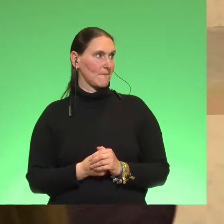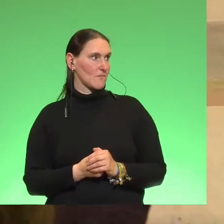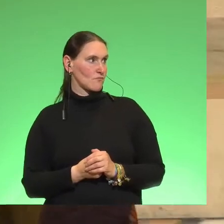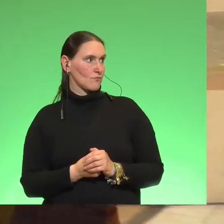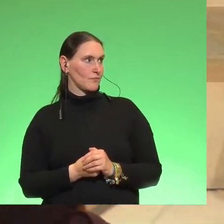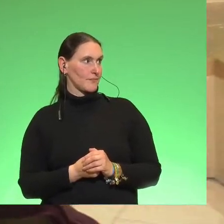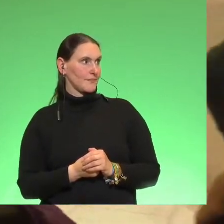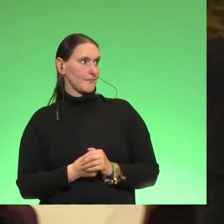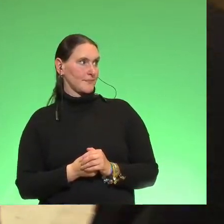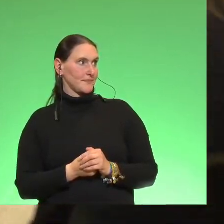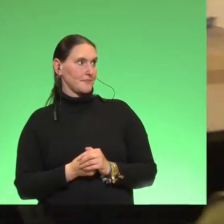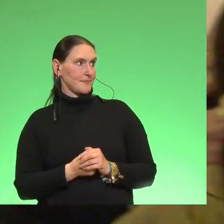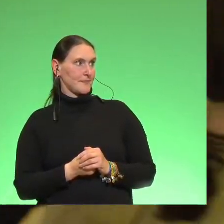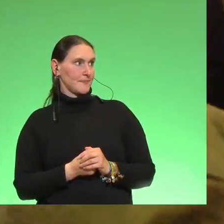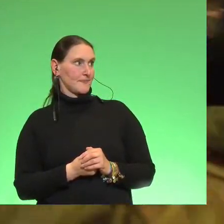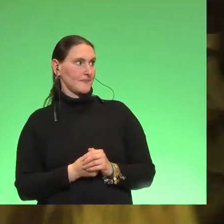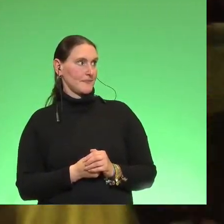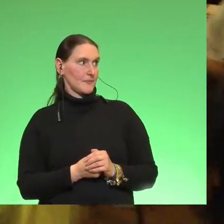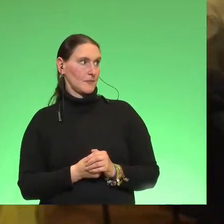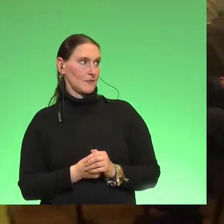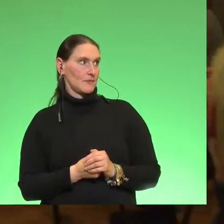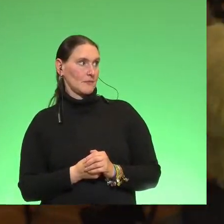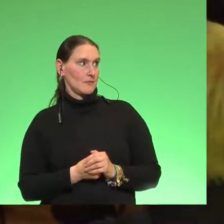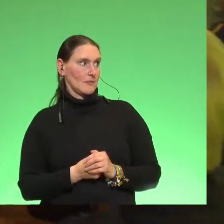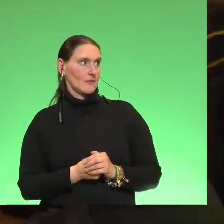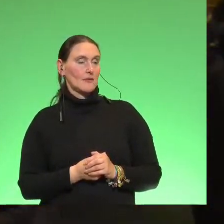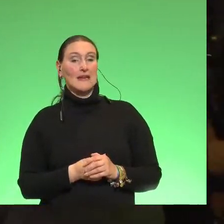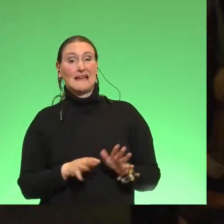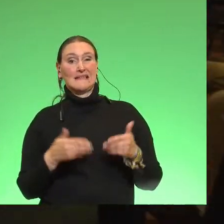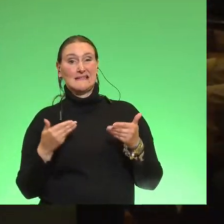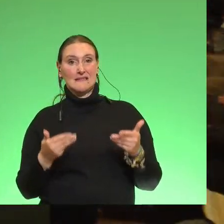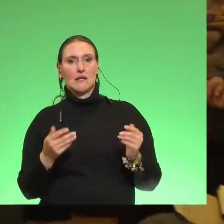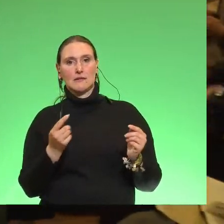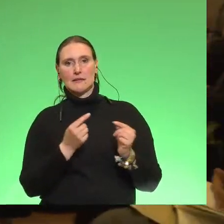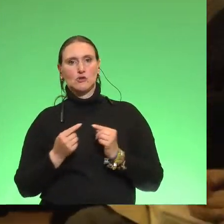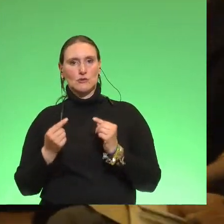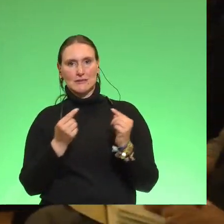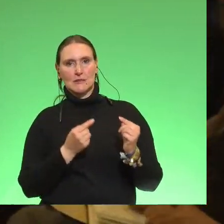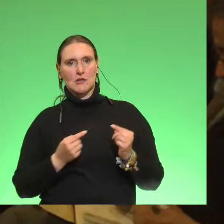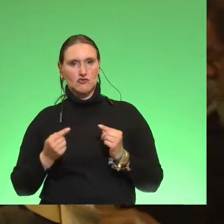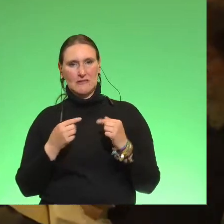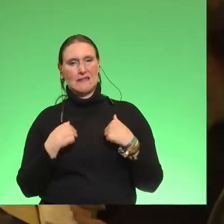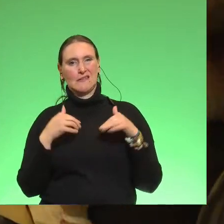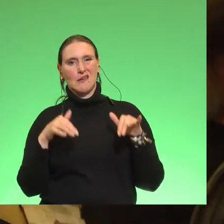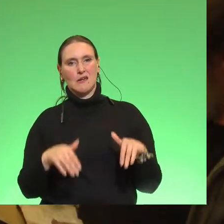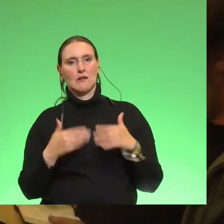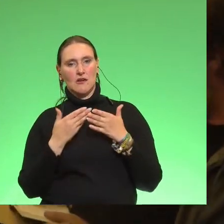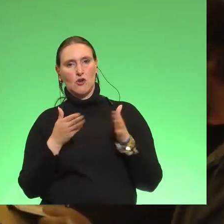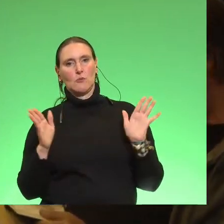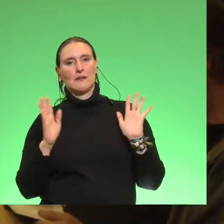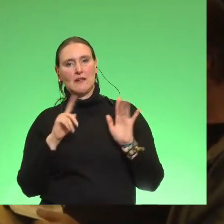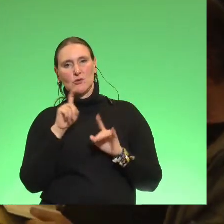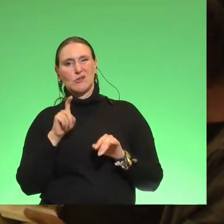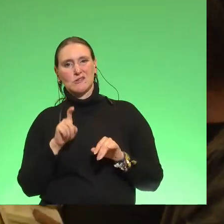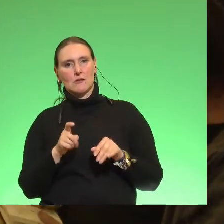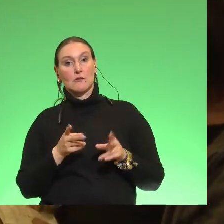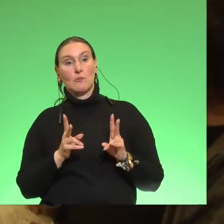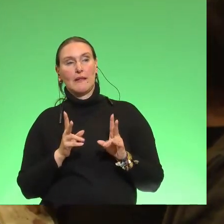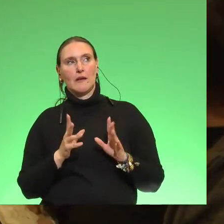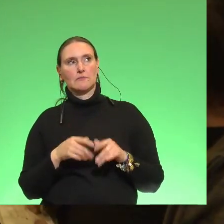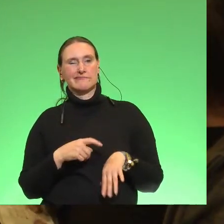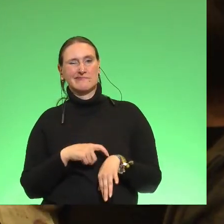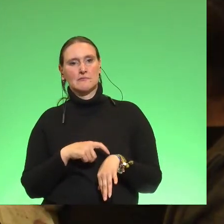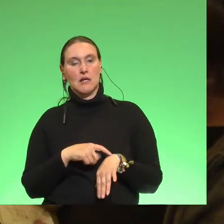I'm always the one opening questions in the end of the discussion that need 2 more hours, but it's also a position of